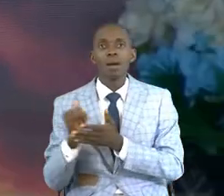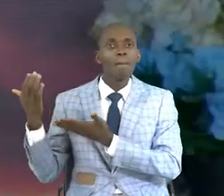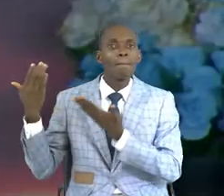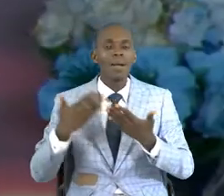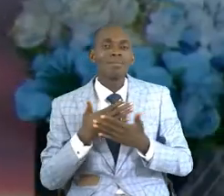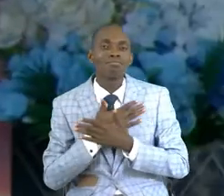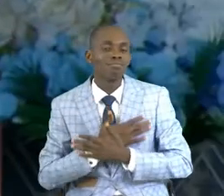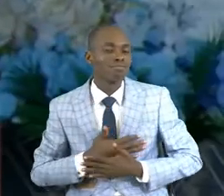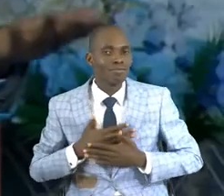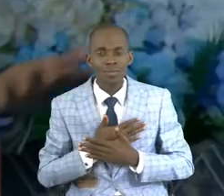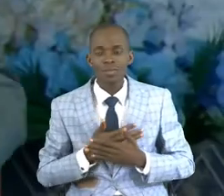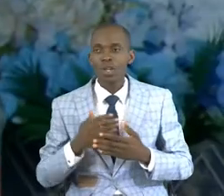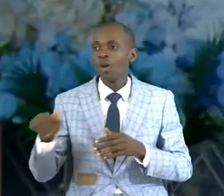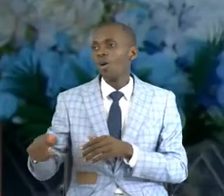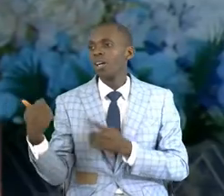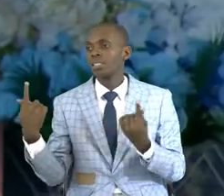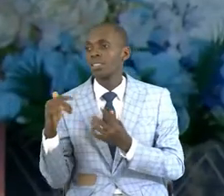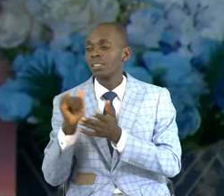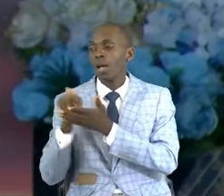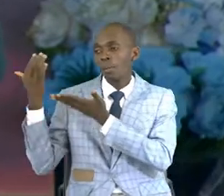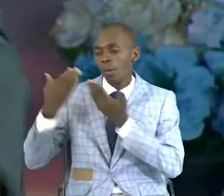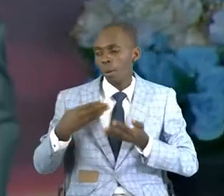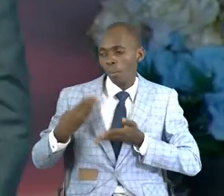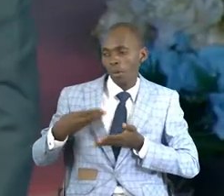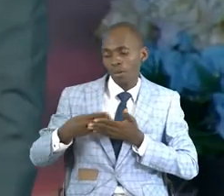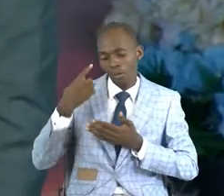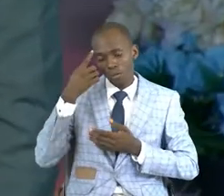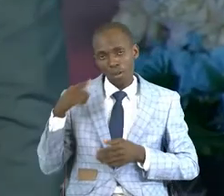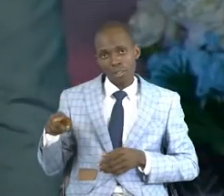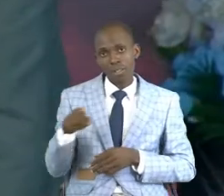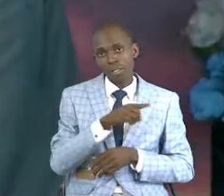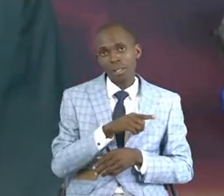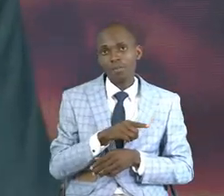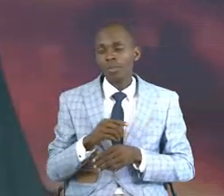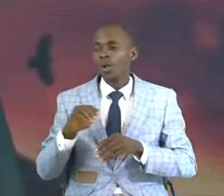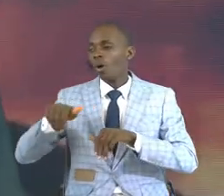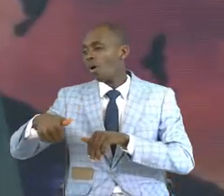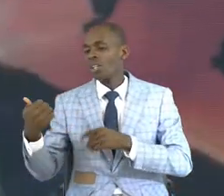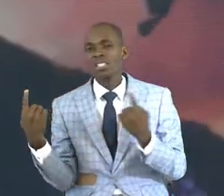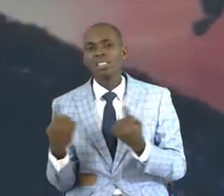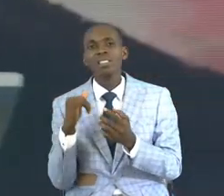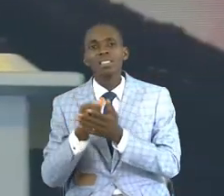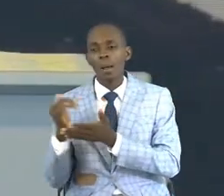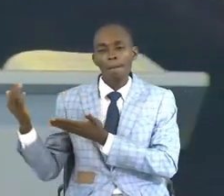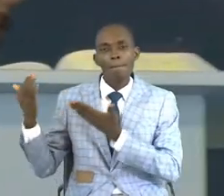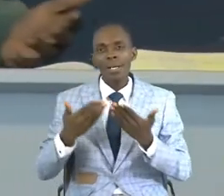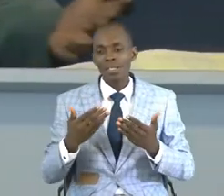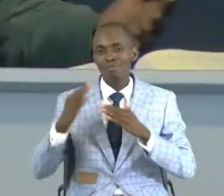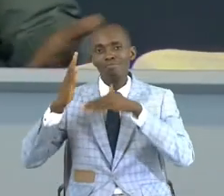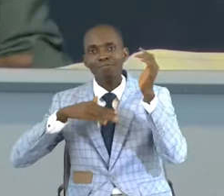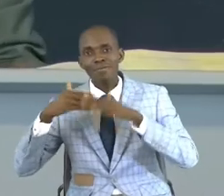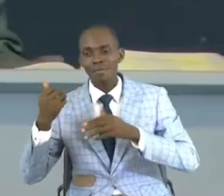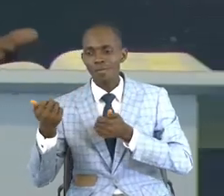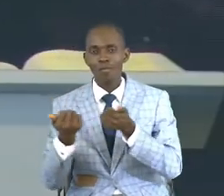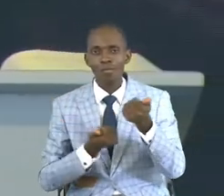money, other sins that bring them landed property, other sins that everybody has to